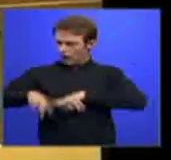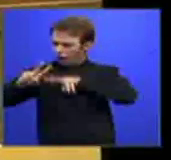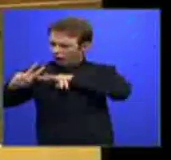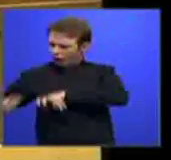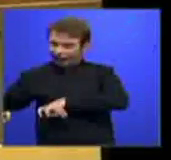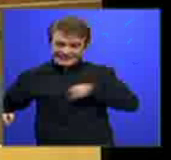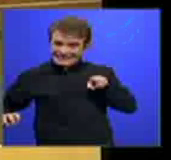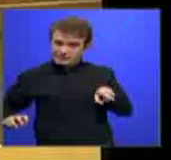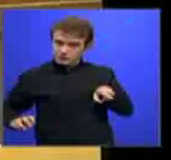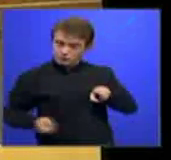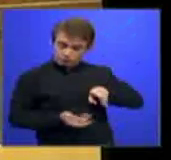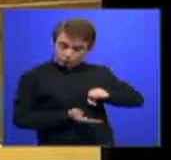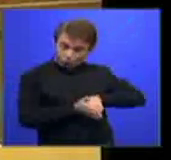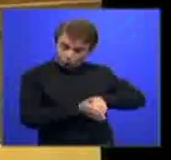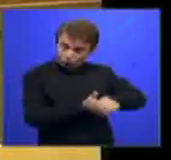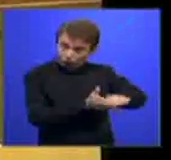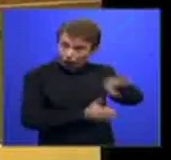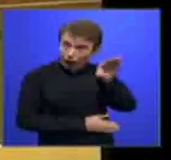progress in this regard.